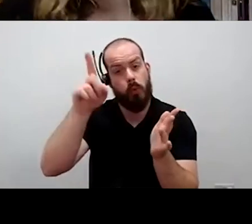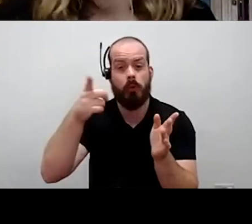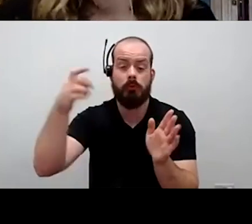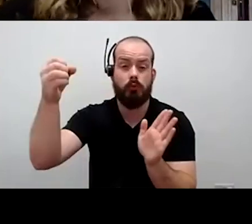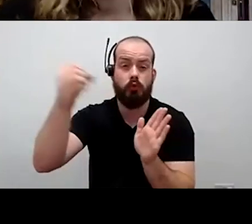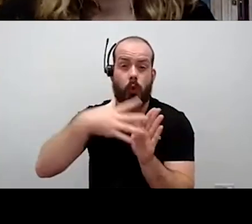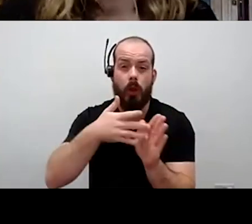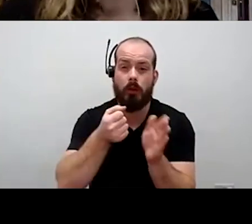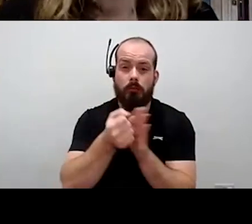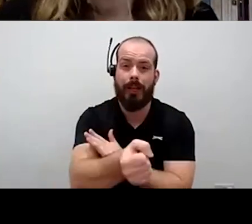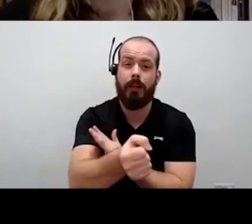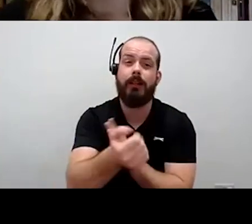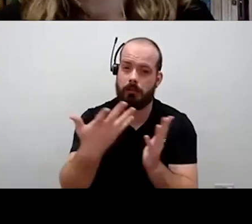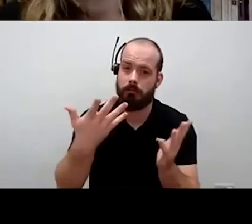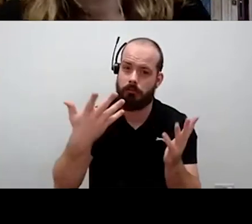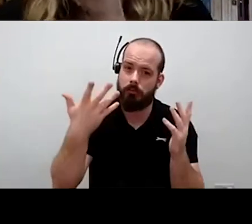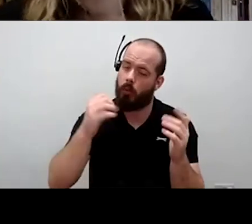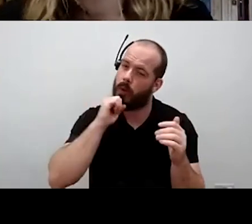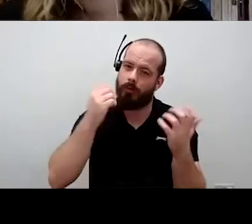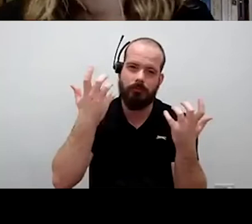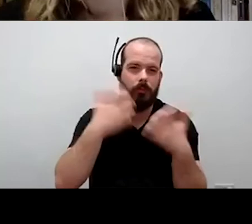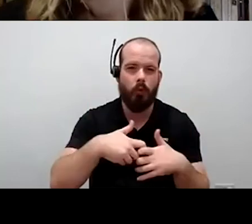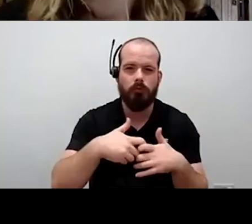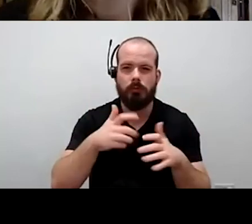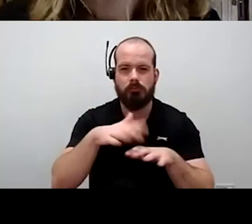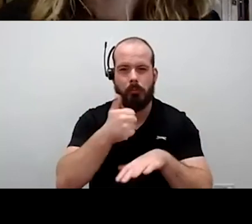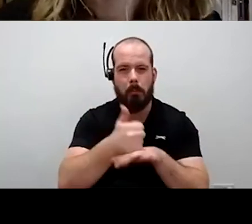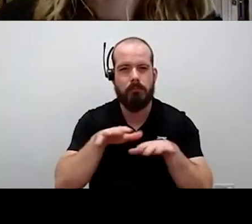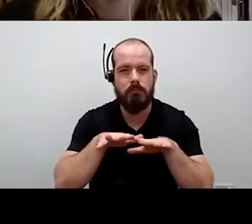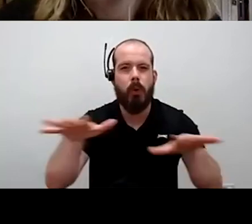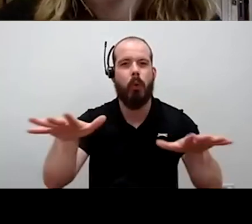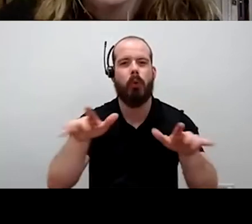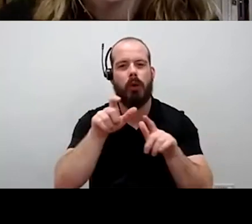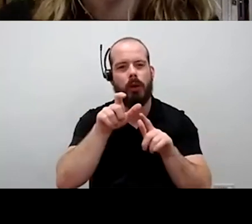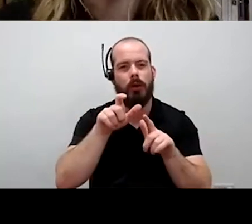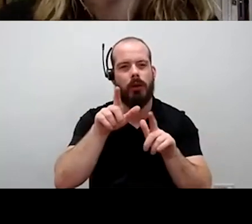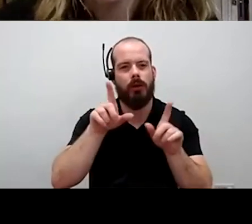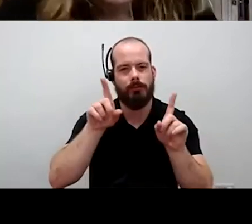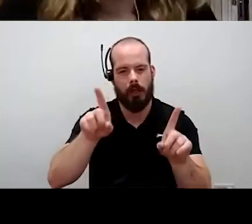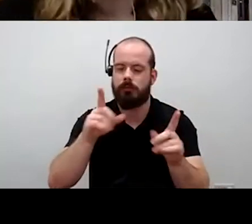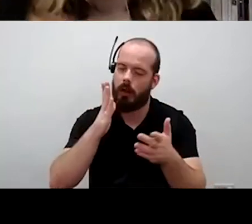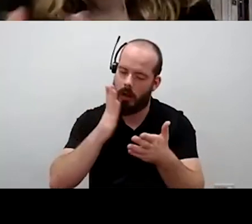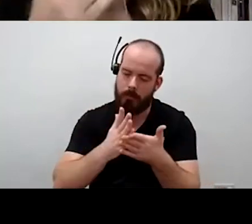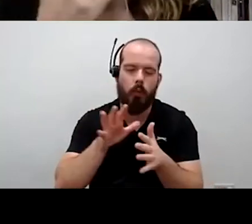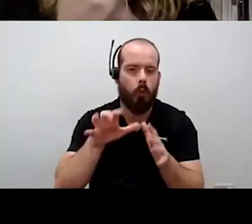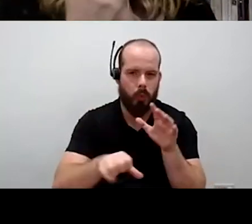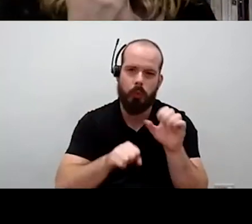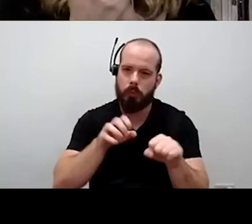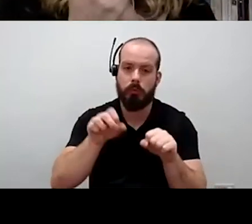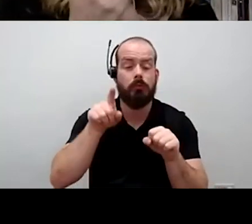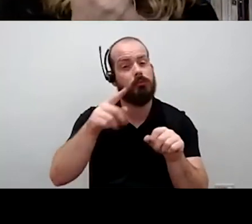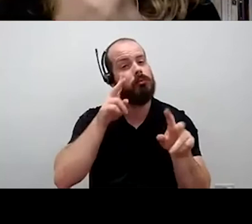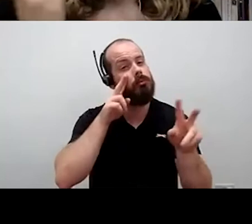a technology that we hope to bring to the world and give community energy projects around the world new opportunities. But it's a struggle. Whereas you look at somewhere